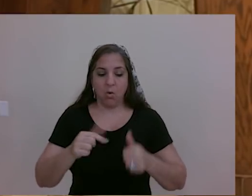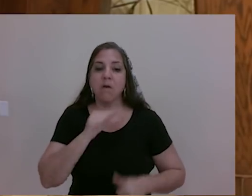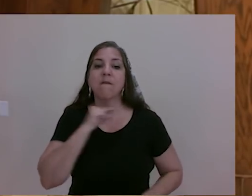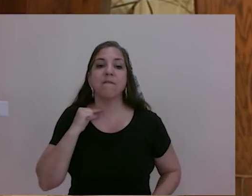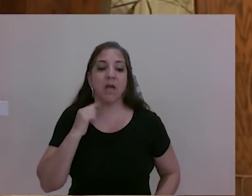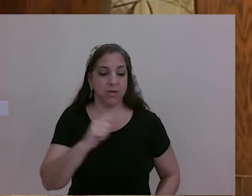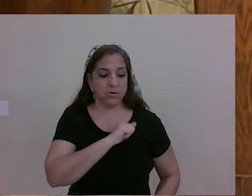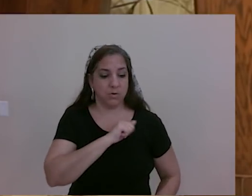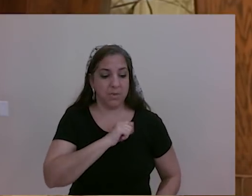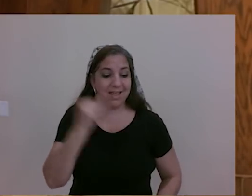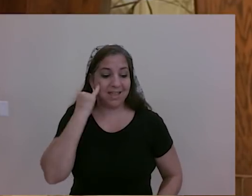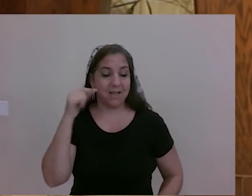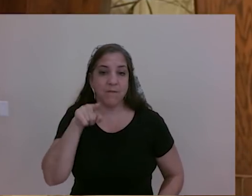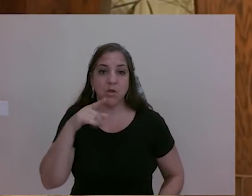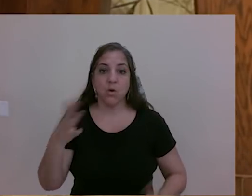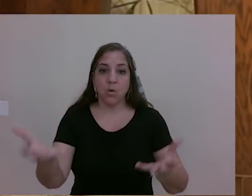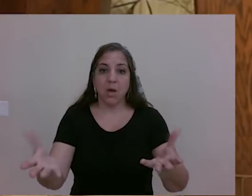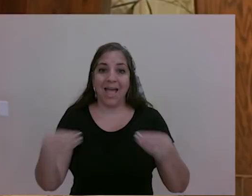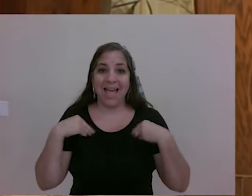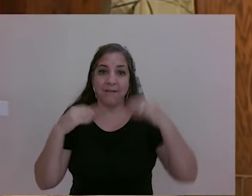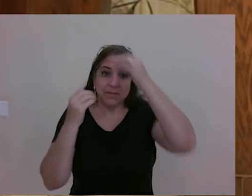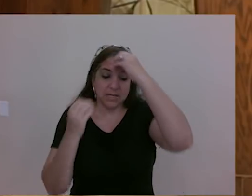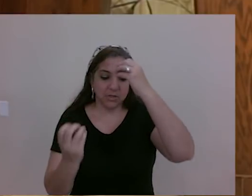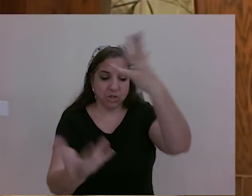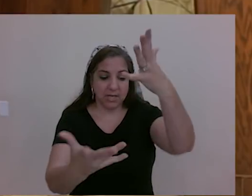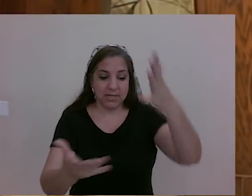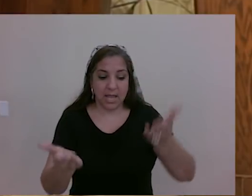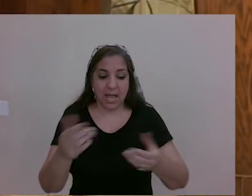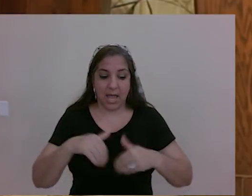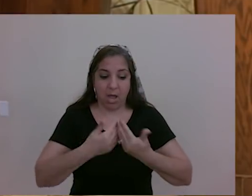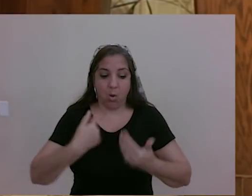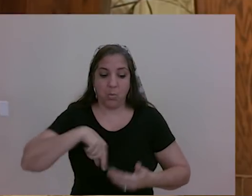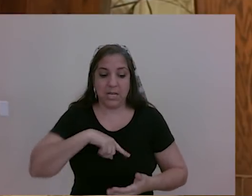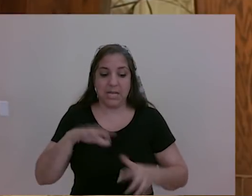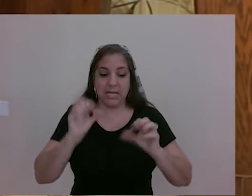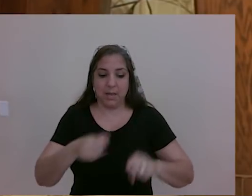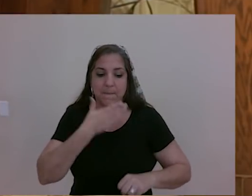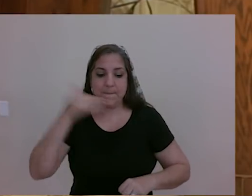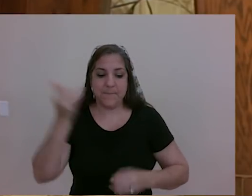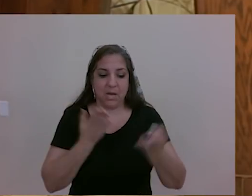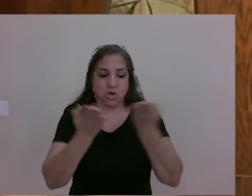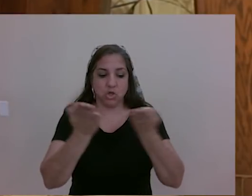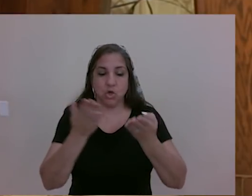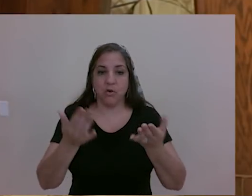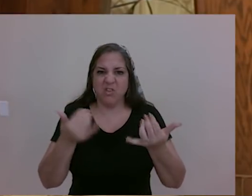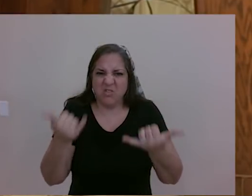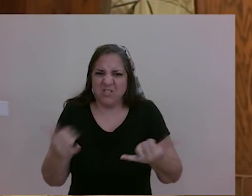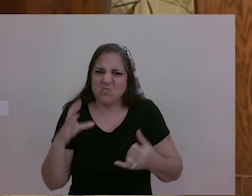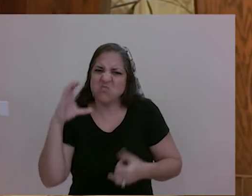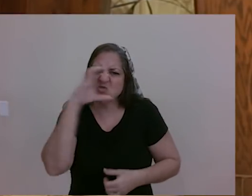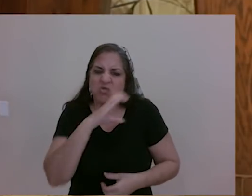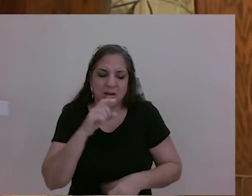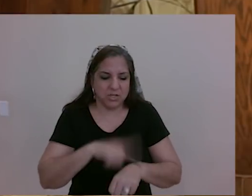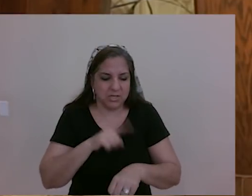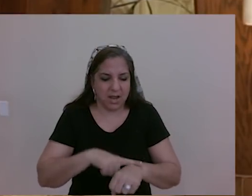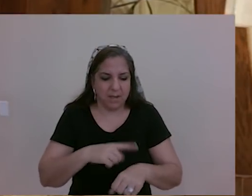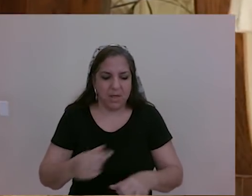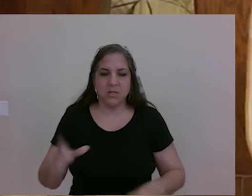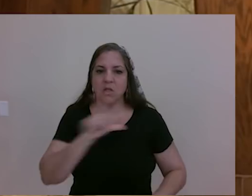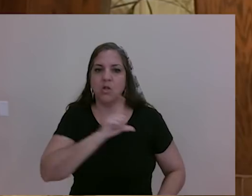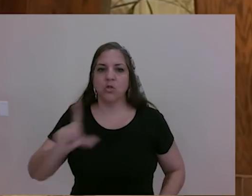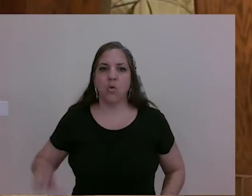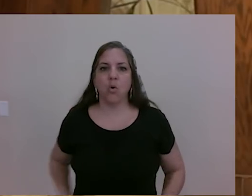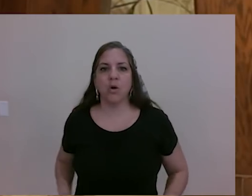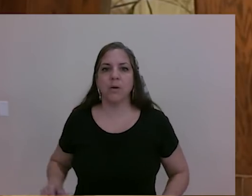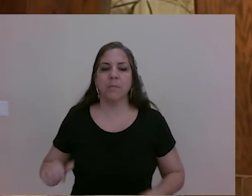this challenging time, please let us know. Our prayers are with you. The Lord be with you.